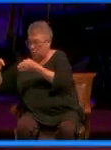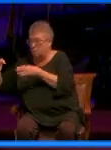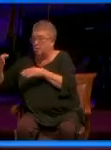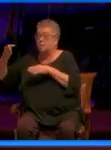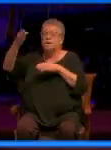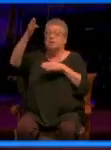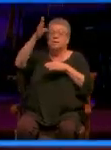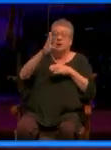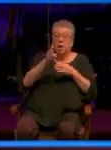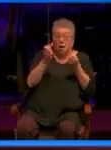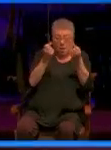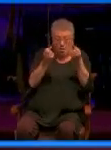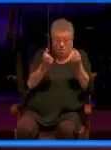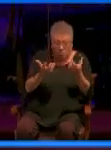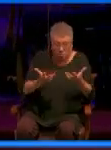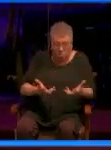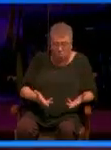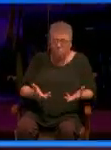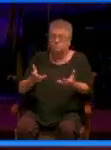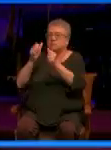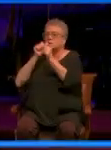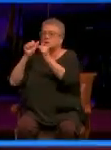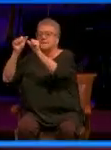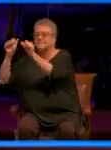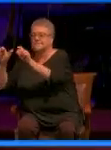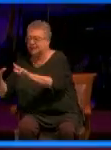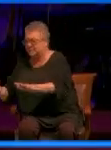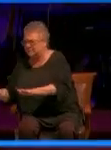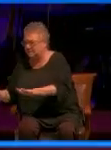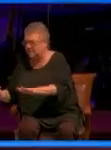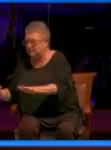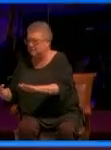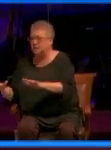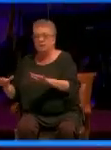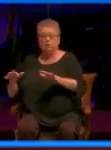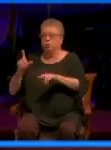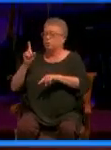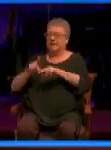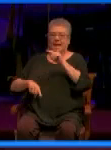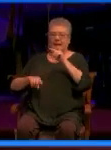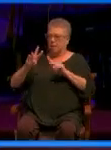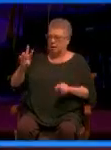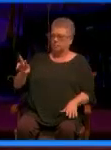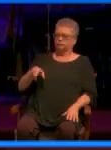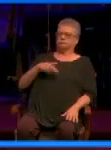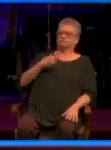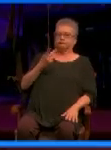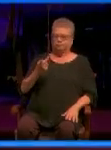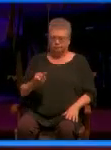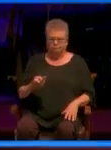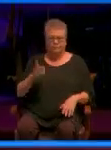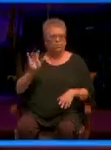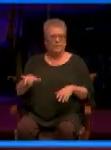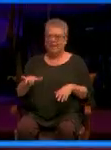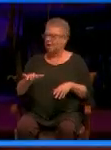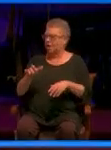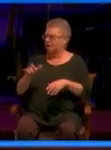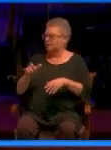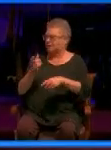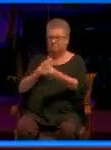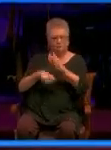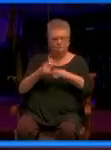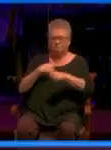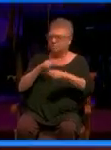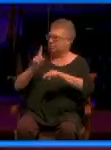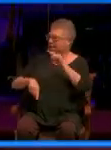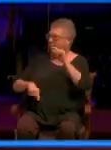God-invoked blessing, which means it is a irreversible. How do I know this? Because the Bible says there, what happened to Isaac when he found